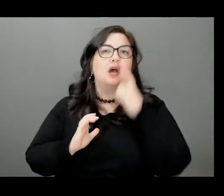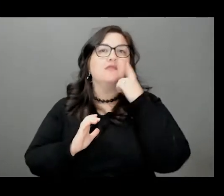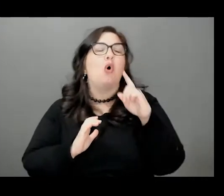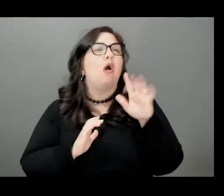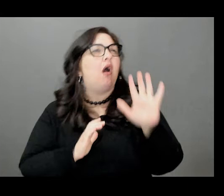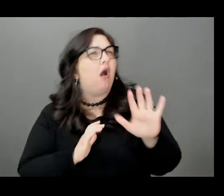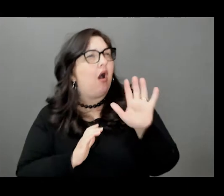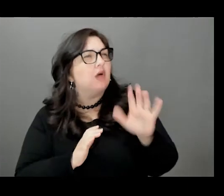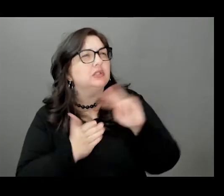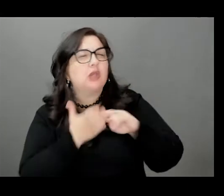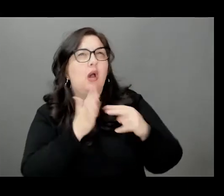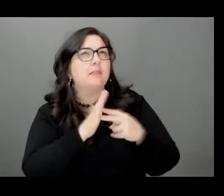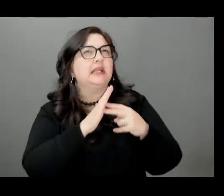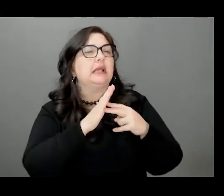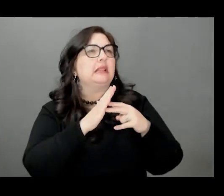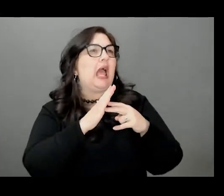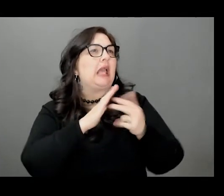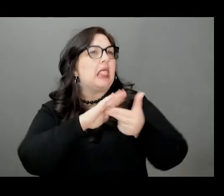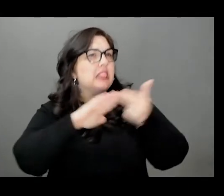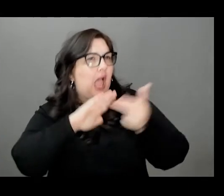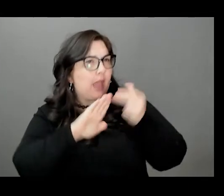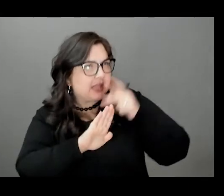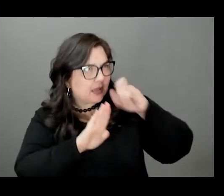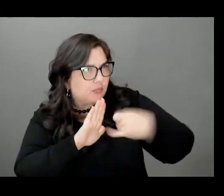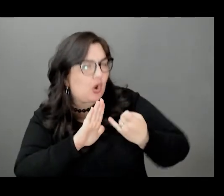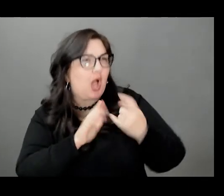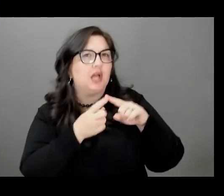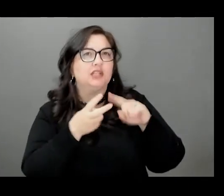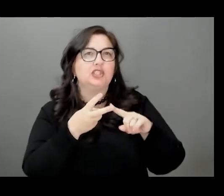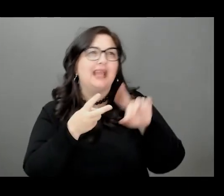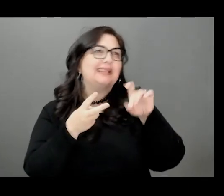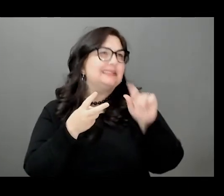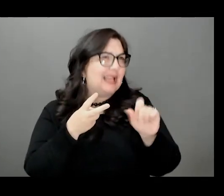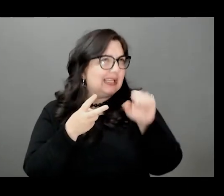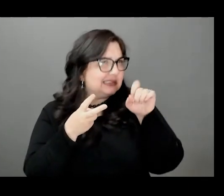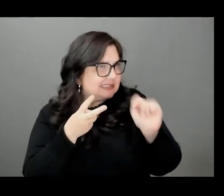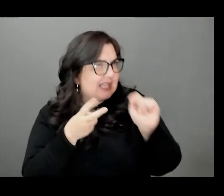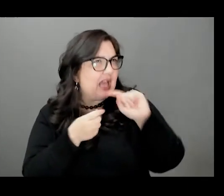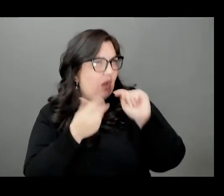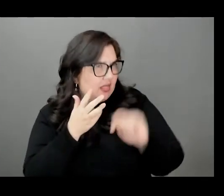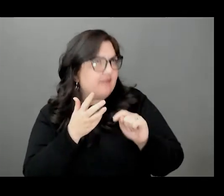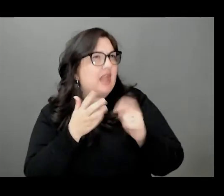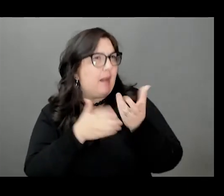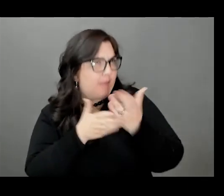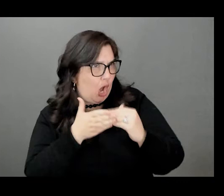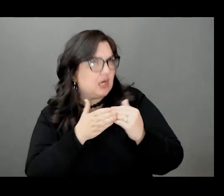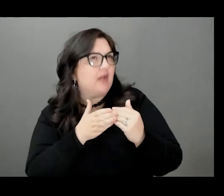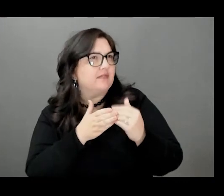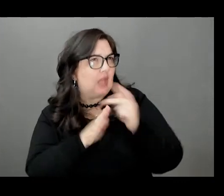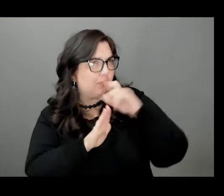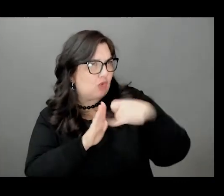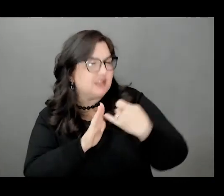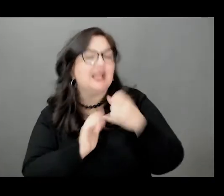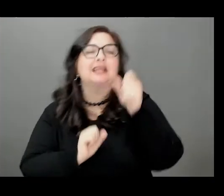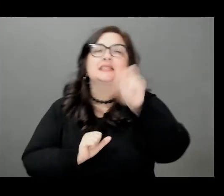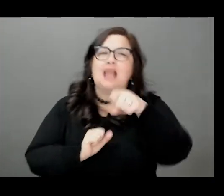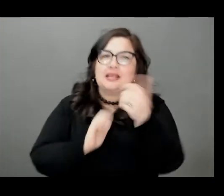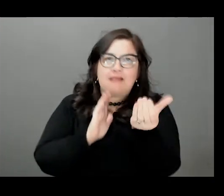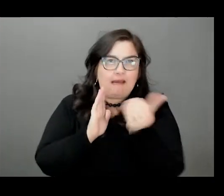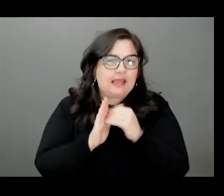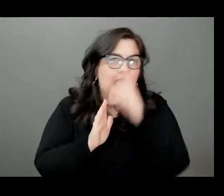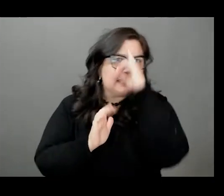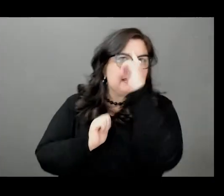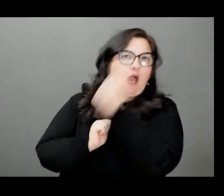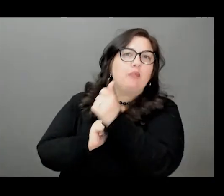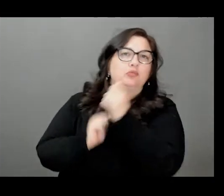their from Okay. their side. Who are Yes, involved in the labeling project, maybe yes, domain experts of the data set. So absolutely. they are part of the project team.